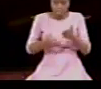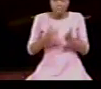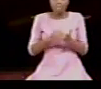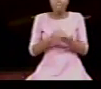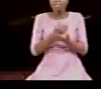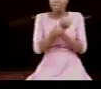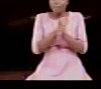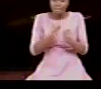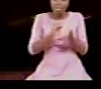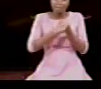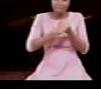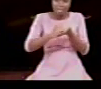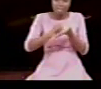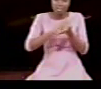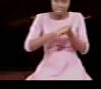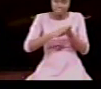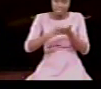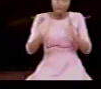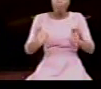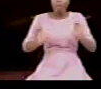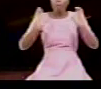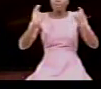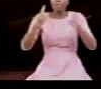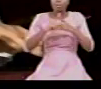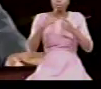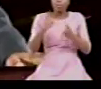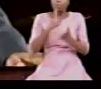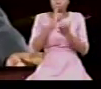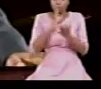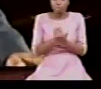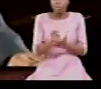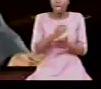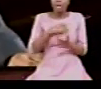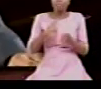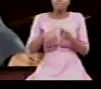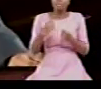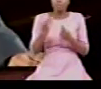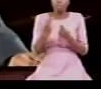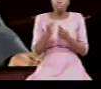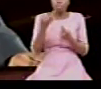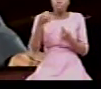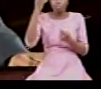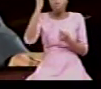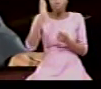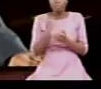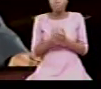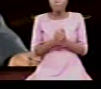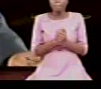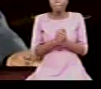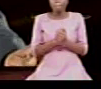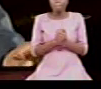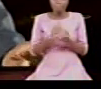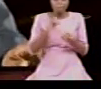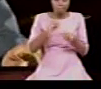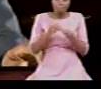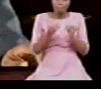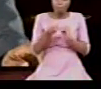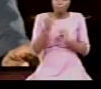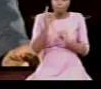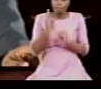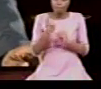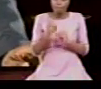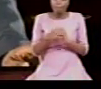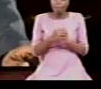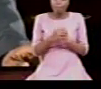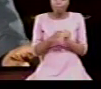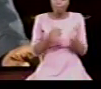saved, sanctified, committed to the truth and to the word of God. But then we're going to point number one now.